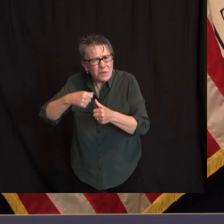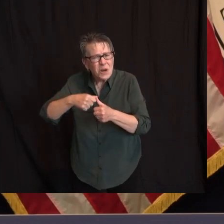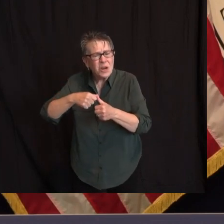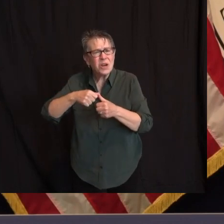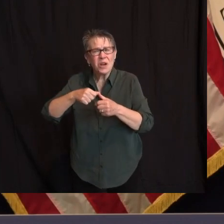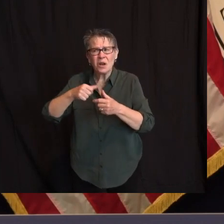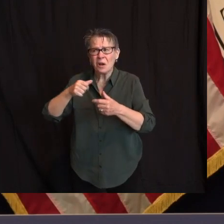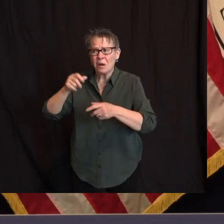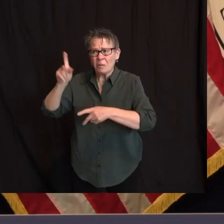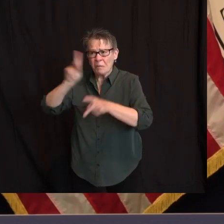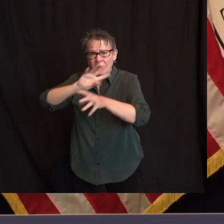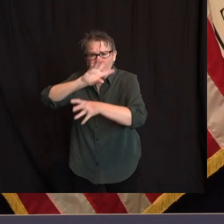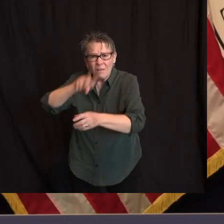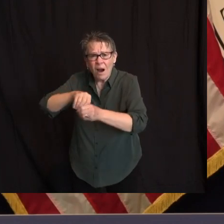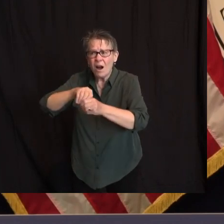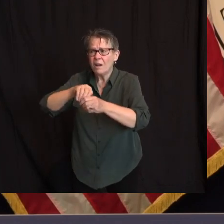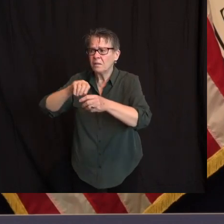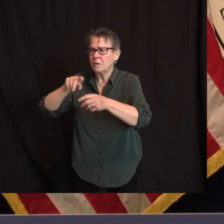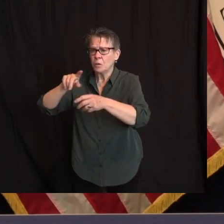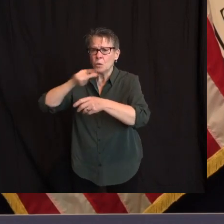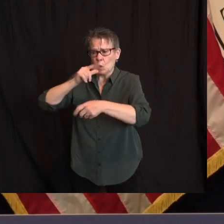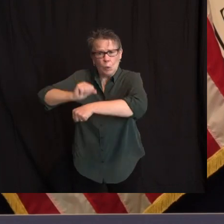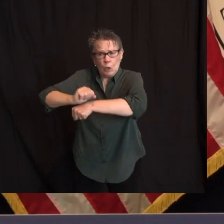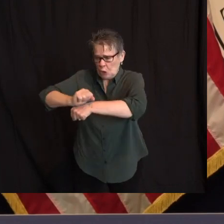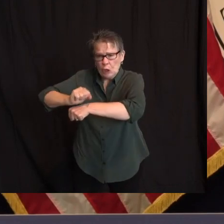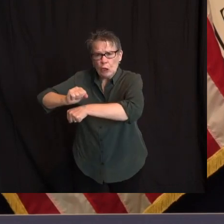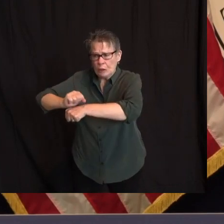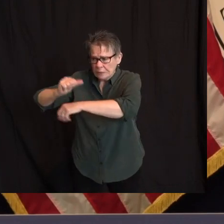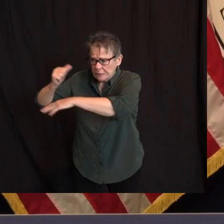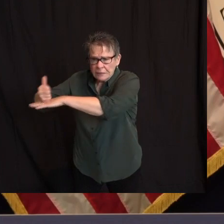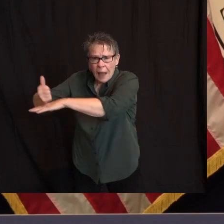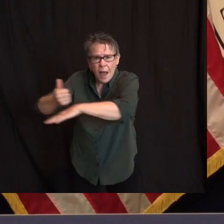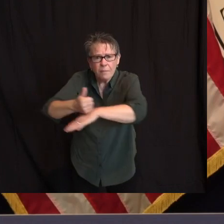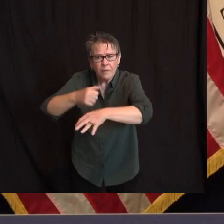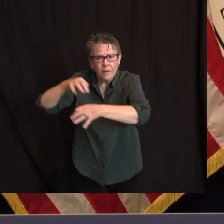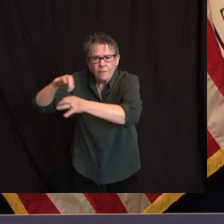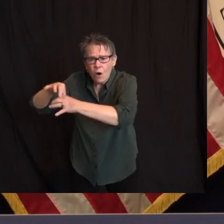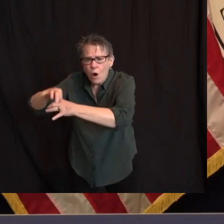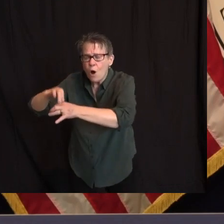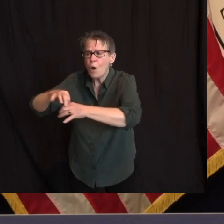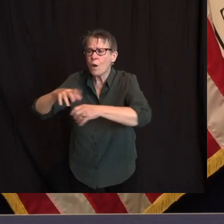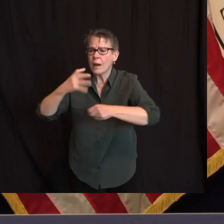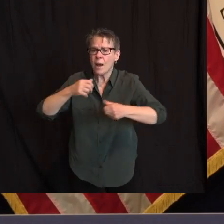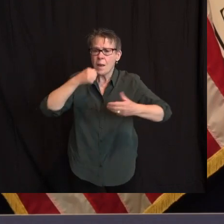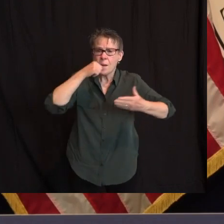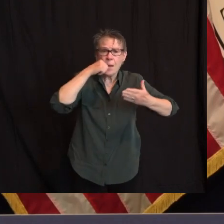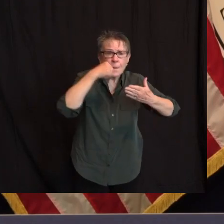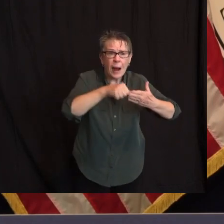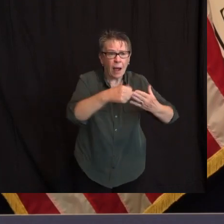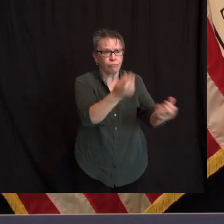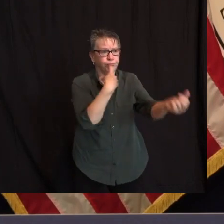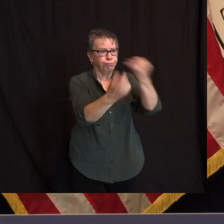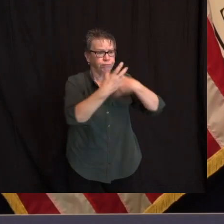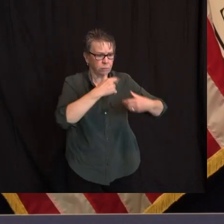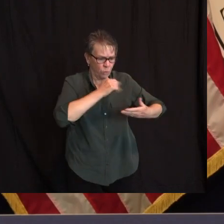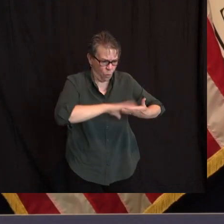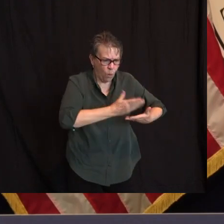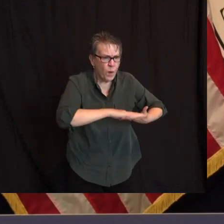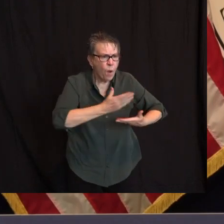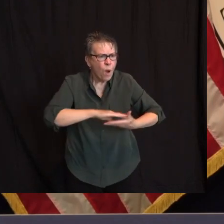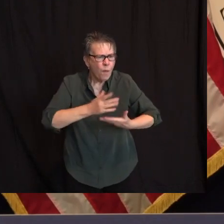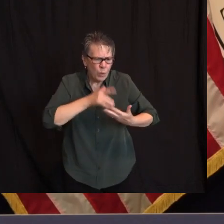significant number of weeks here. And so that is to be determined, all the above. I don't know